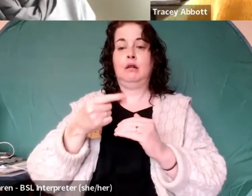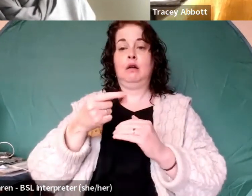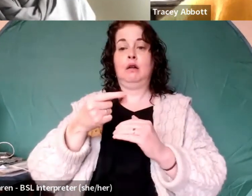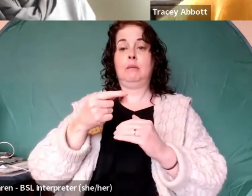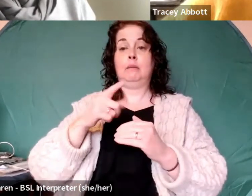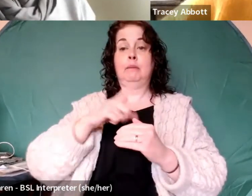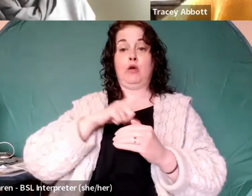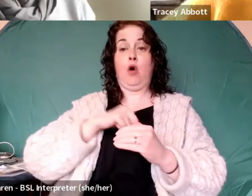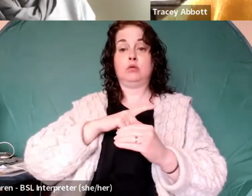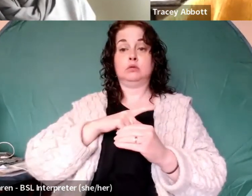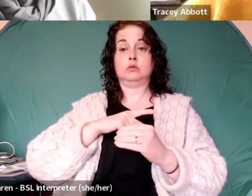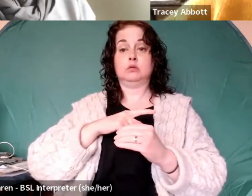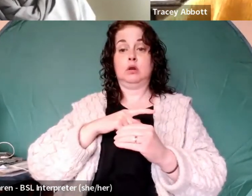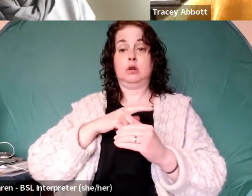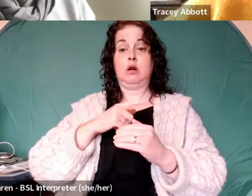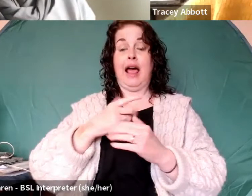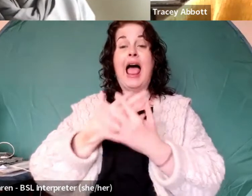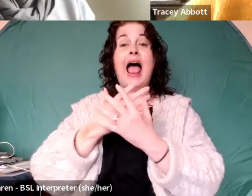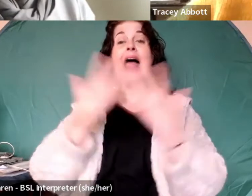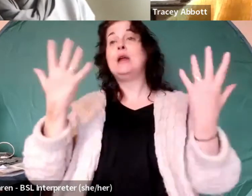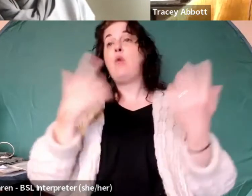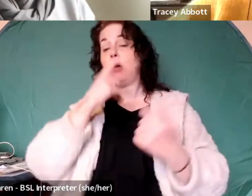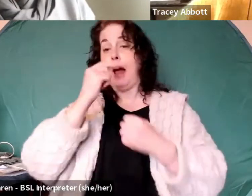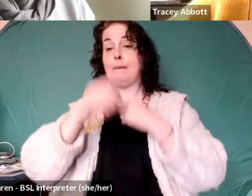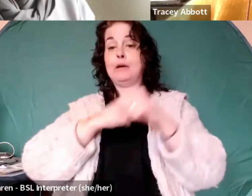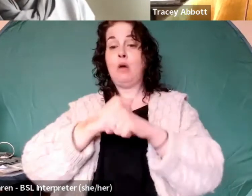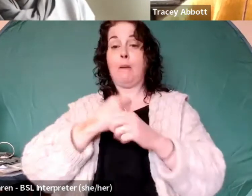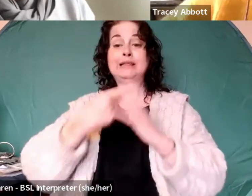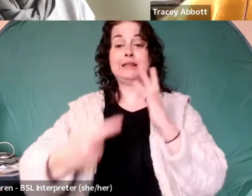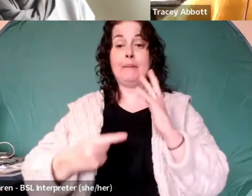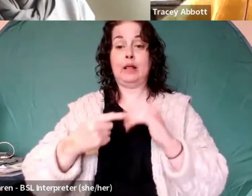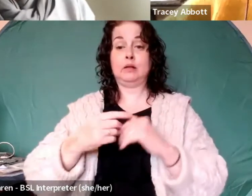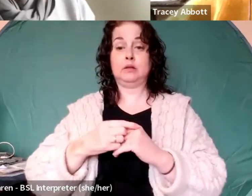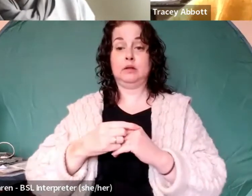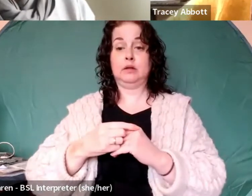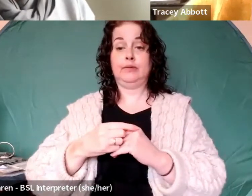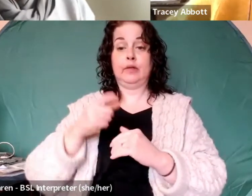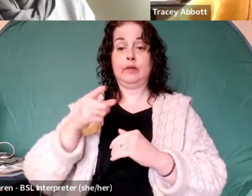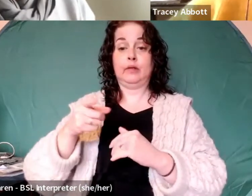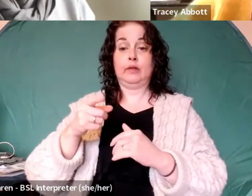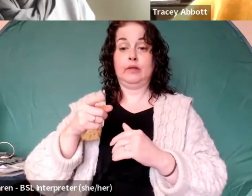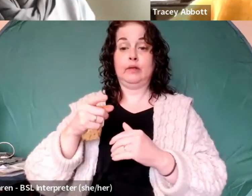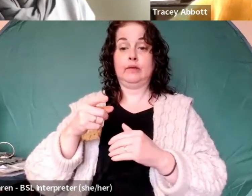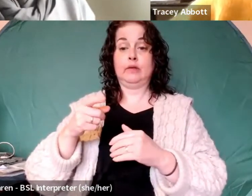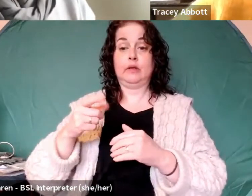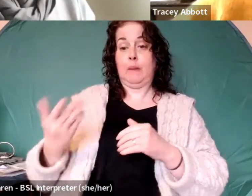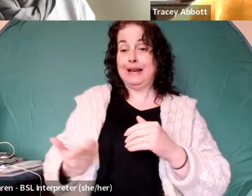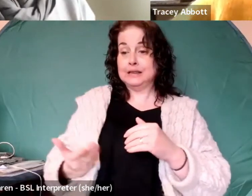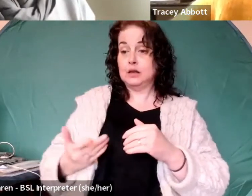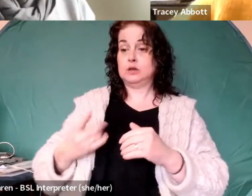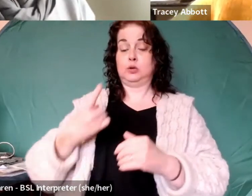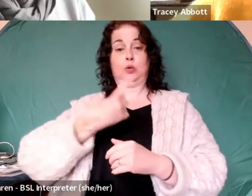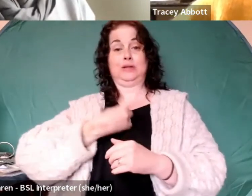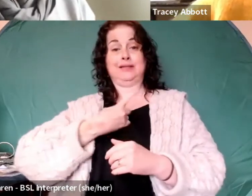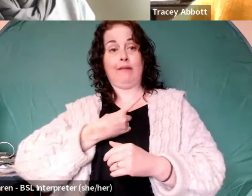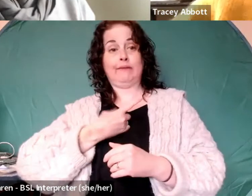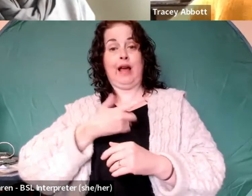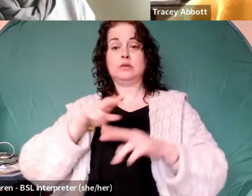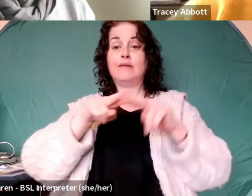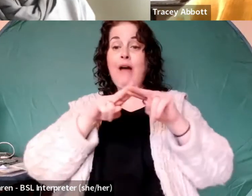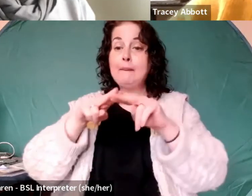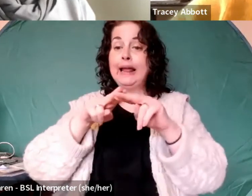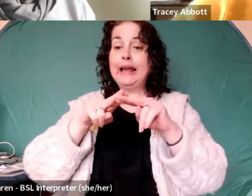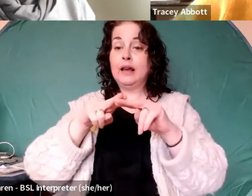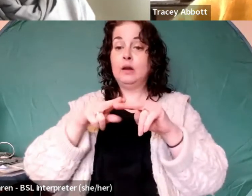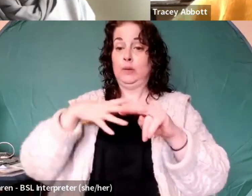upon us all. Anybody. So we're actually doing a huge disservice to the businesses, to ourselves personally, and to our families.